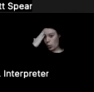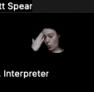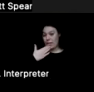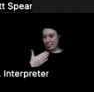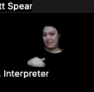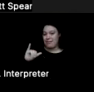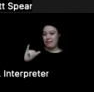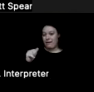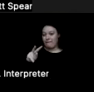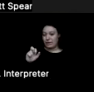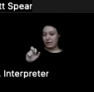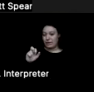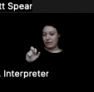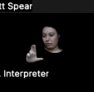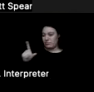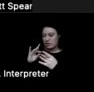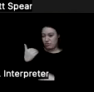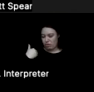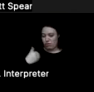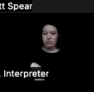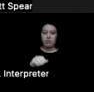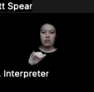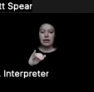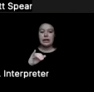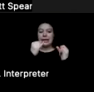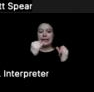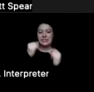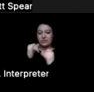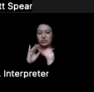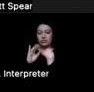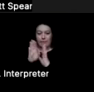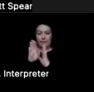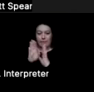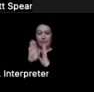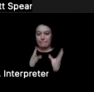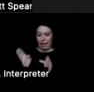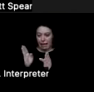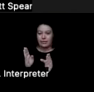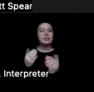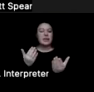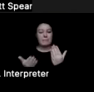mentioned, the individual development plan. So some of you might have done this yourself in your own training.